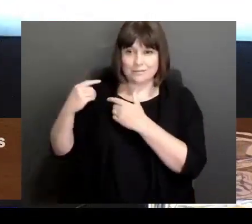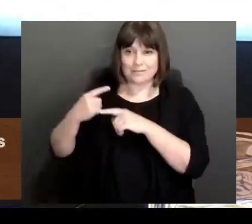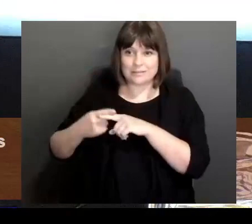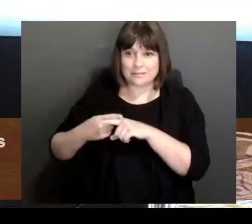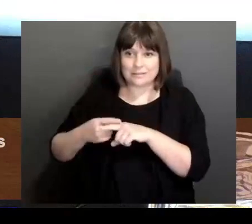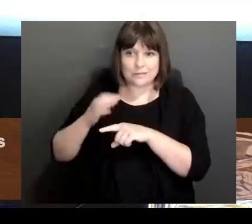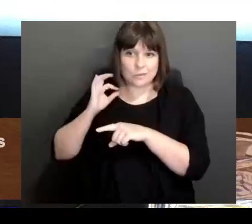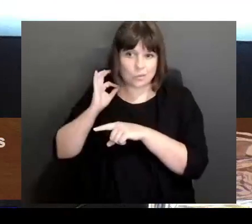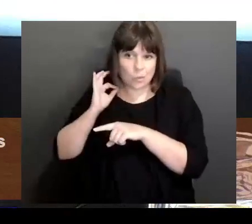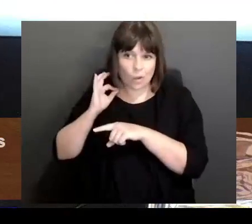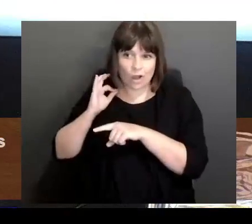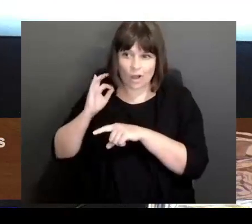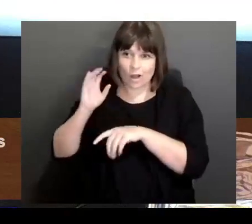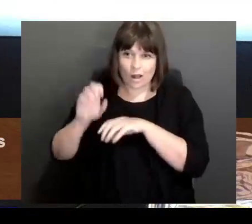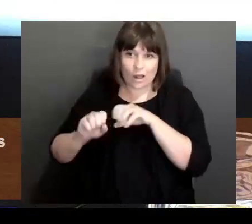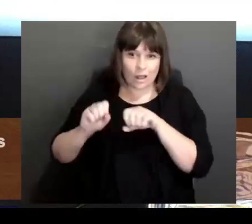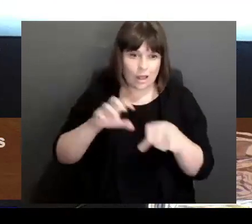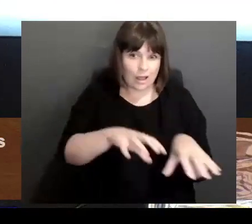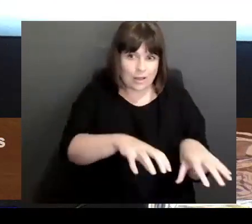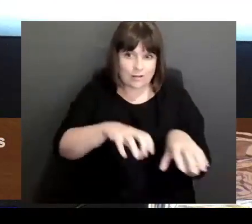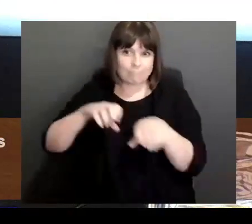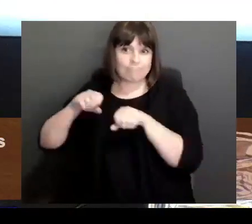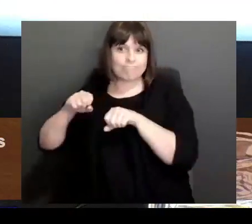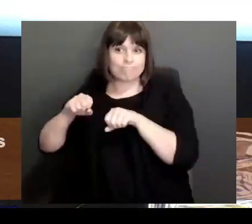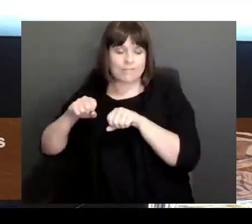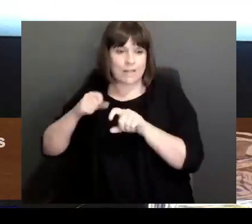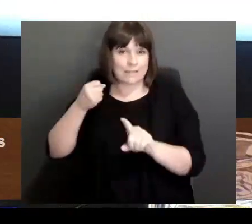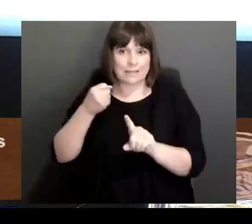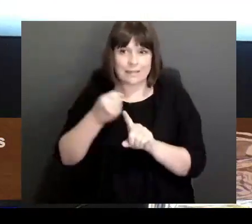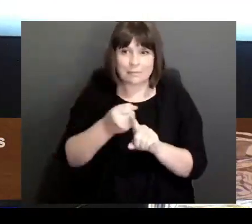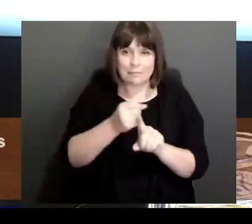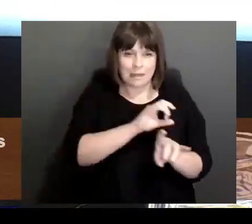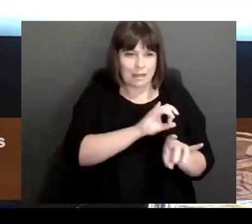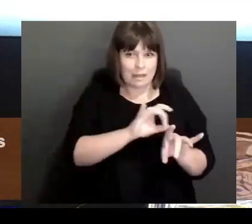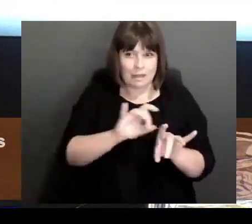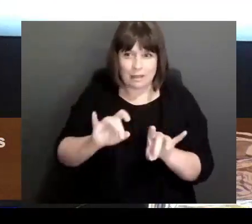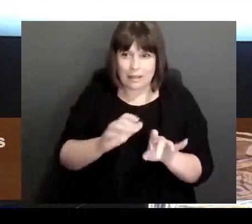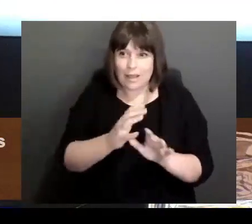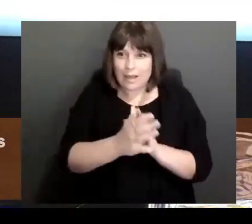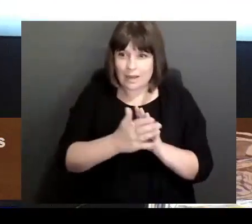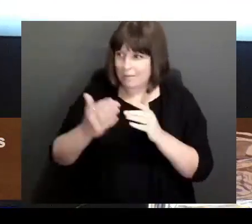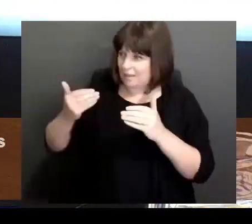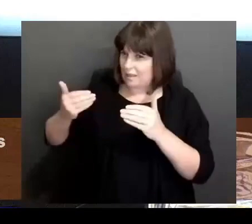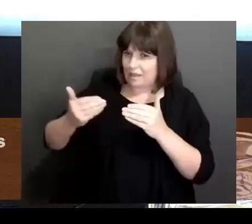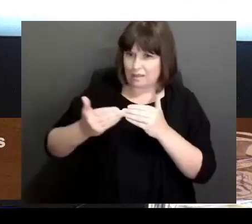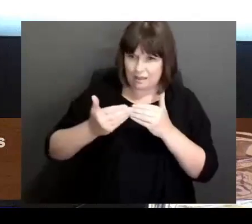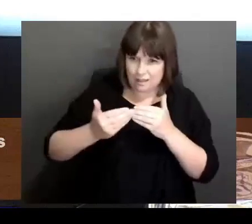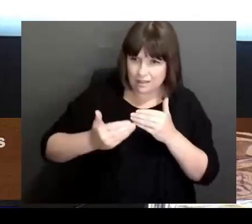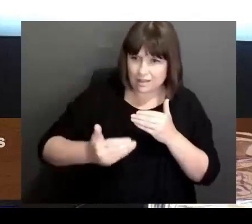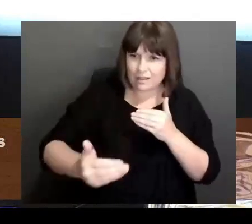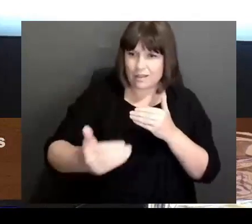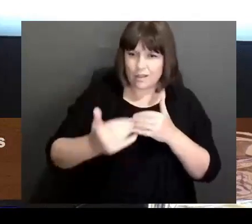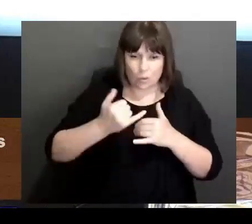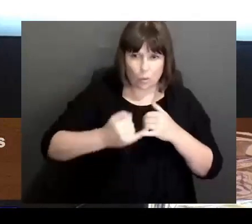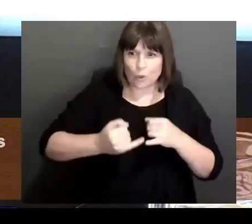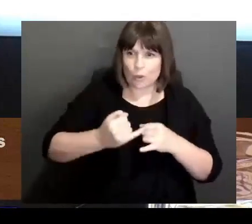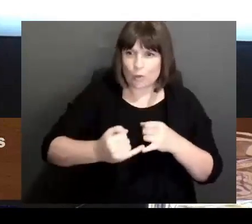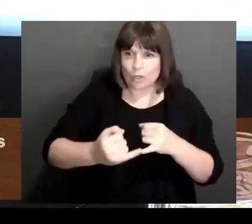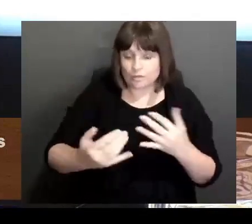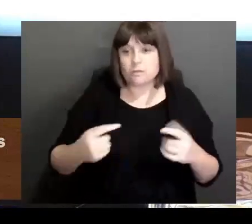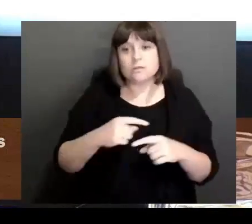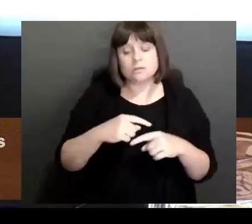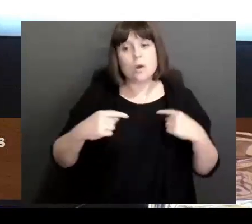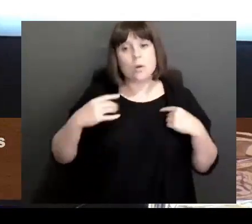getting harder, and the impacts are getting harder. So the urgency needs to be